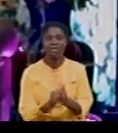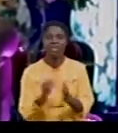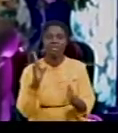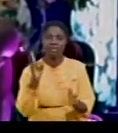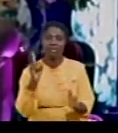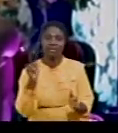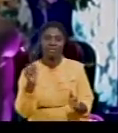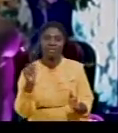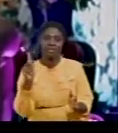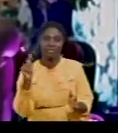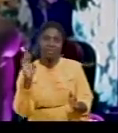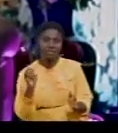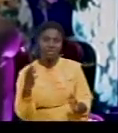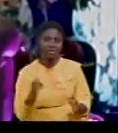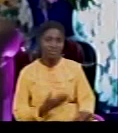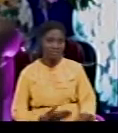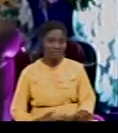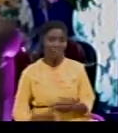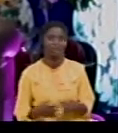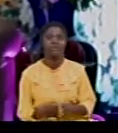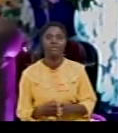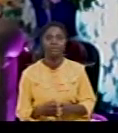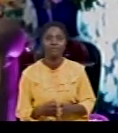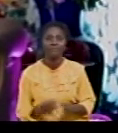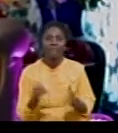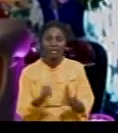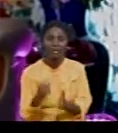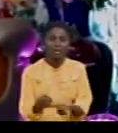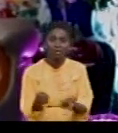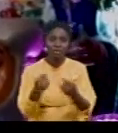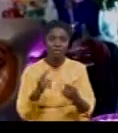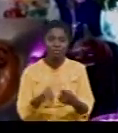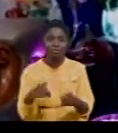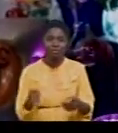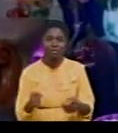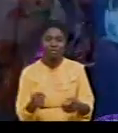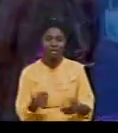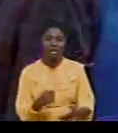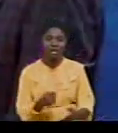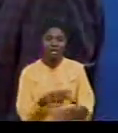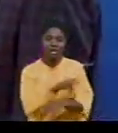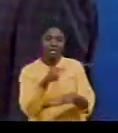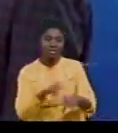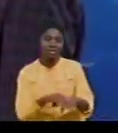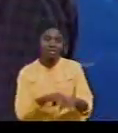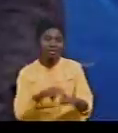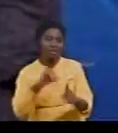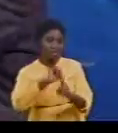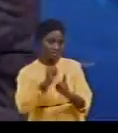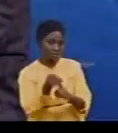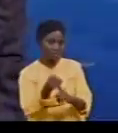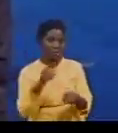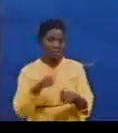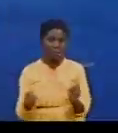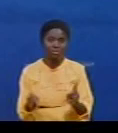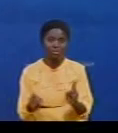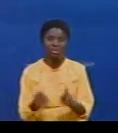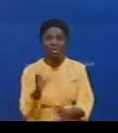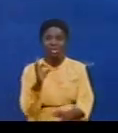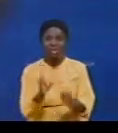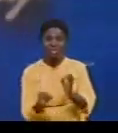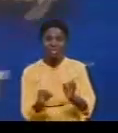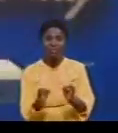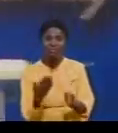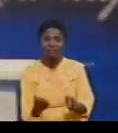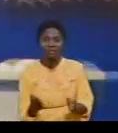into an earthly natural situation, but then if things are going to change, if the mark